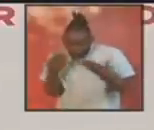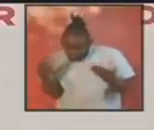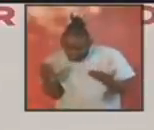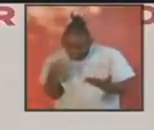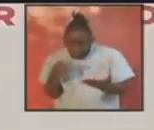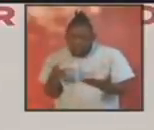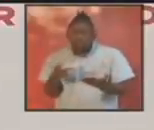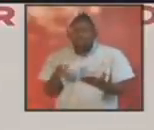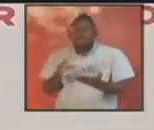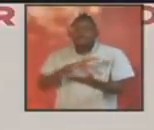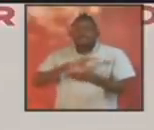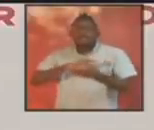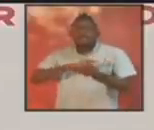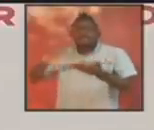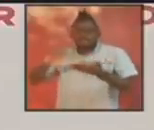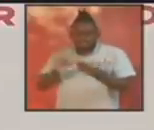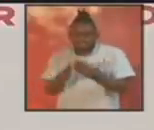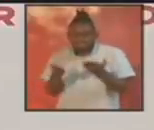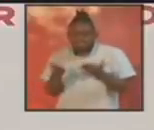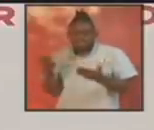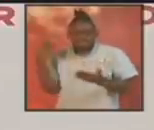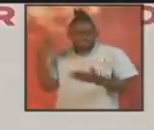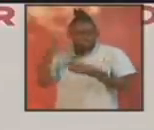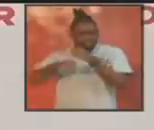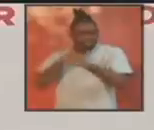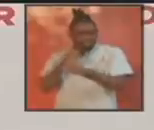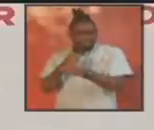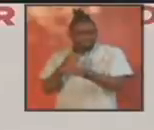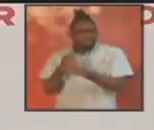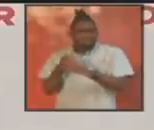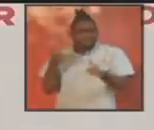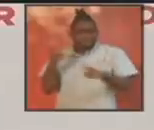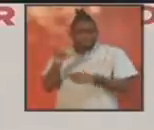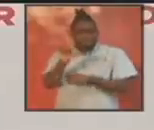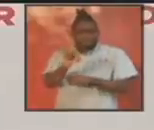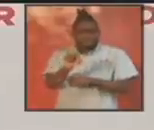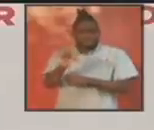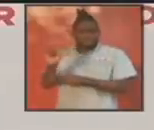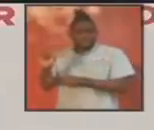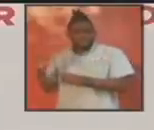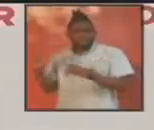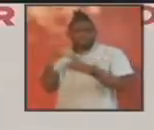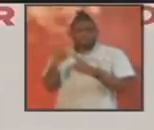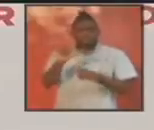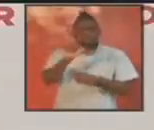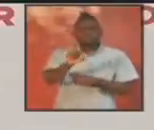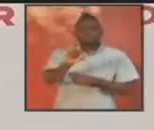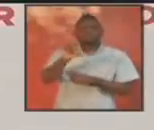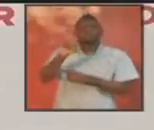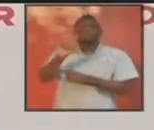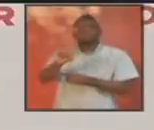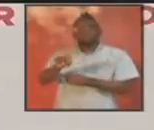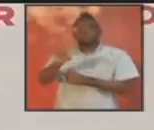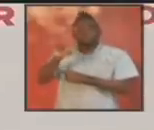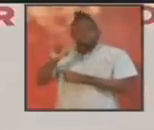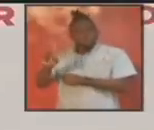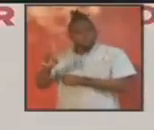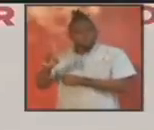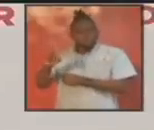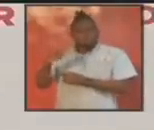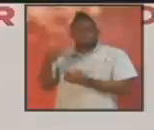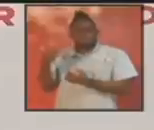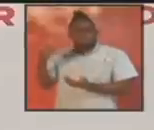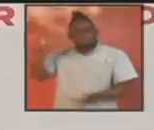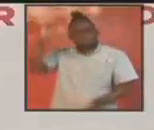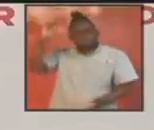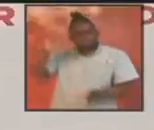gone down over the 2020 period. So in 2019, our coverage would have been 98%. WHO, that is at a national